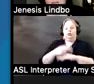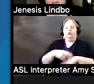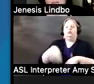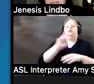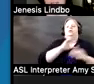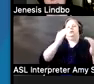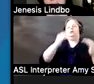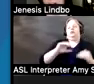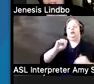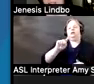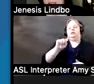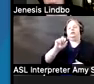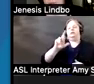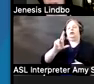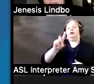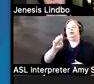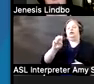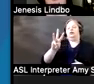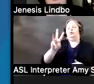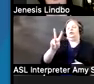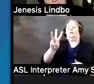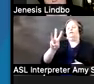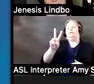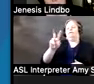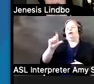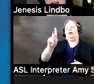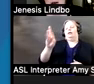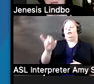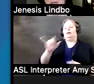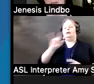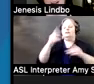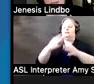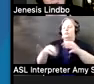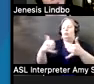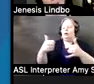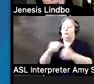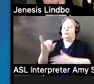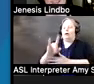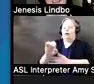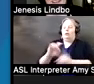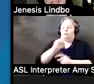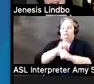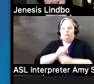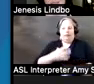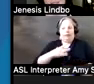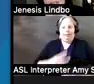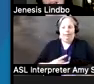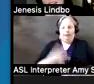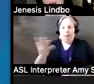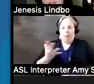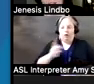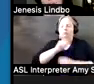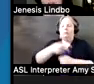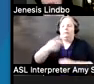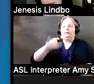and PC. It has a simple play style, but what I really like is that PC